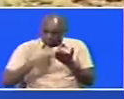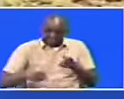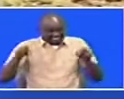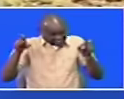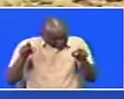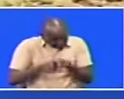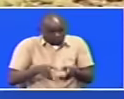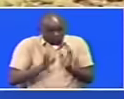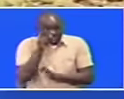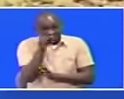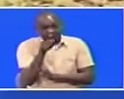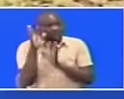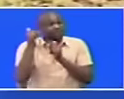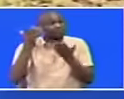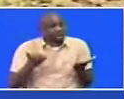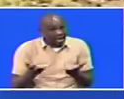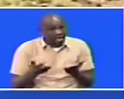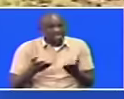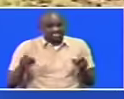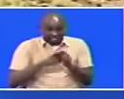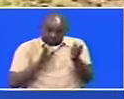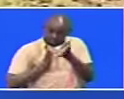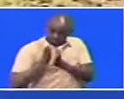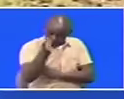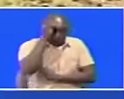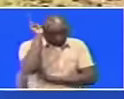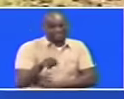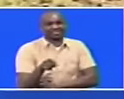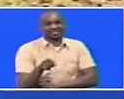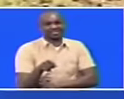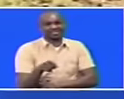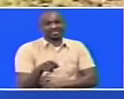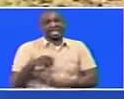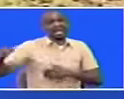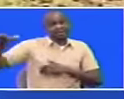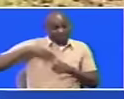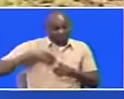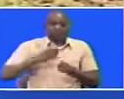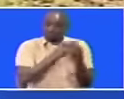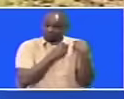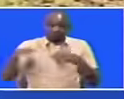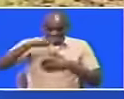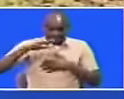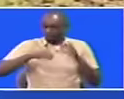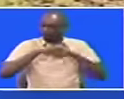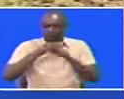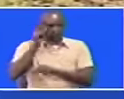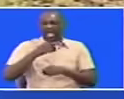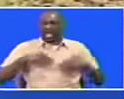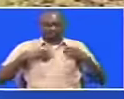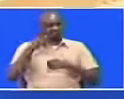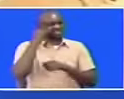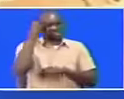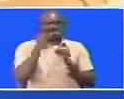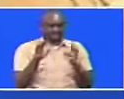similar passage is expected to pass right through the national park. Environmentalists are not very comfortable with that